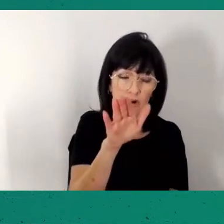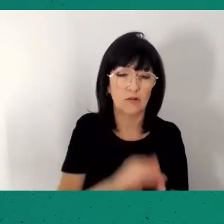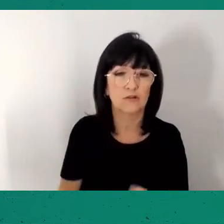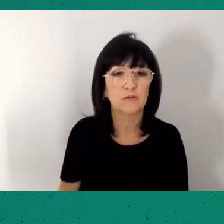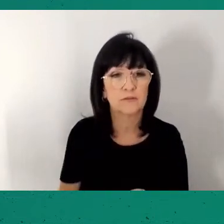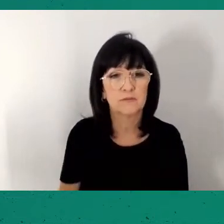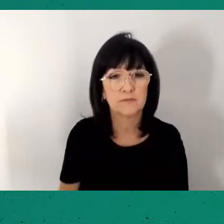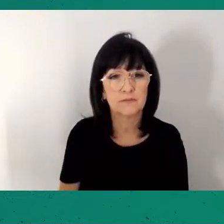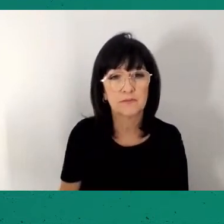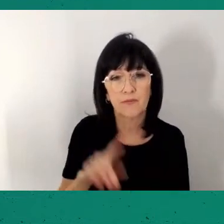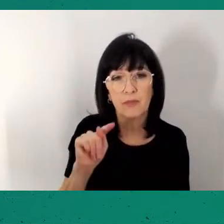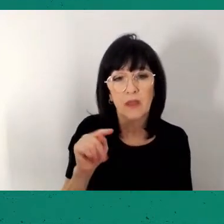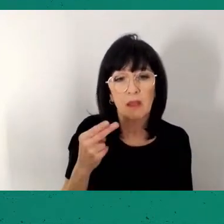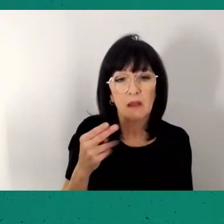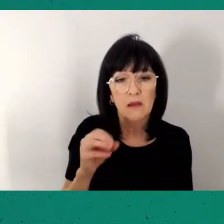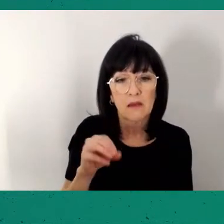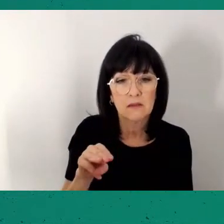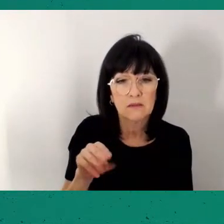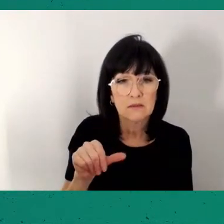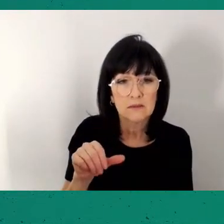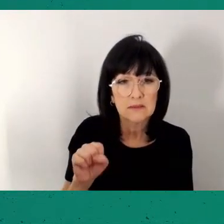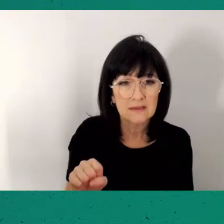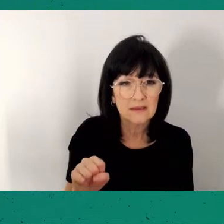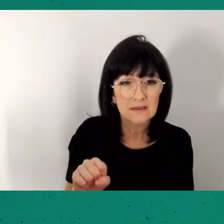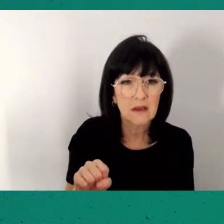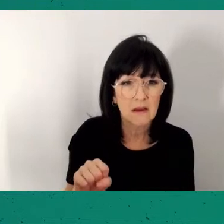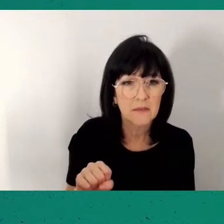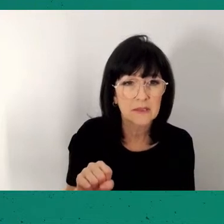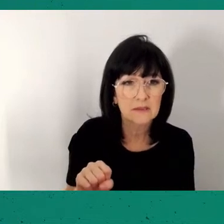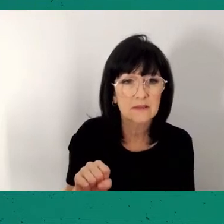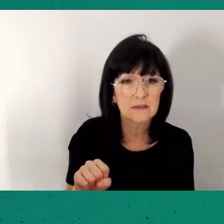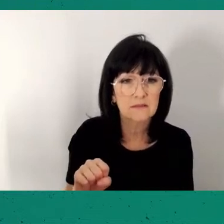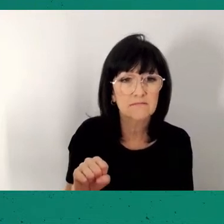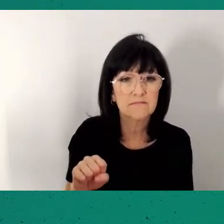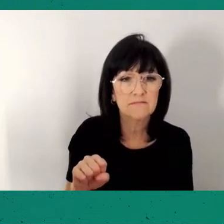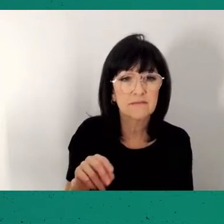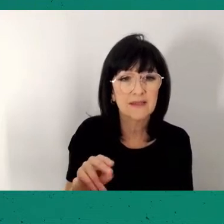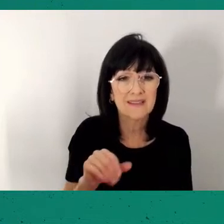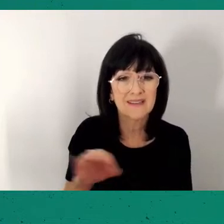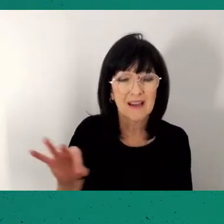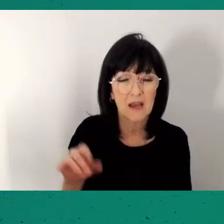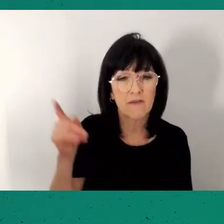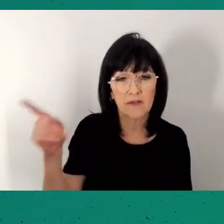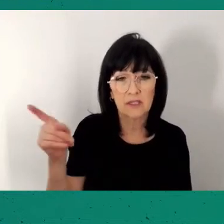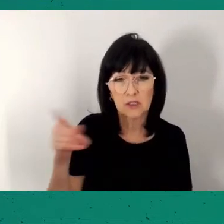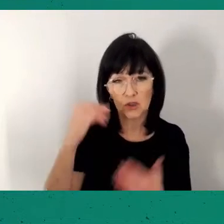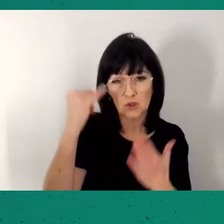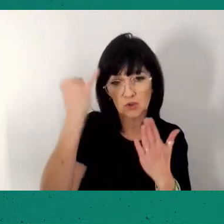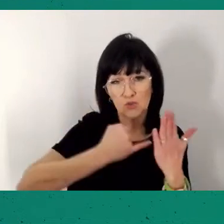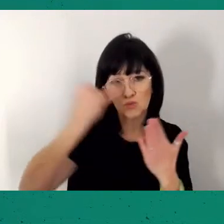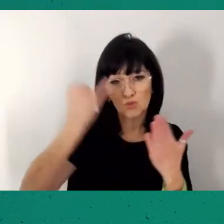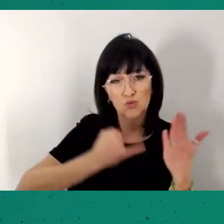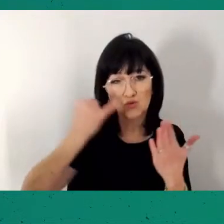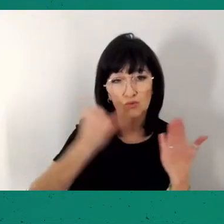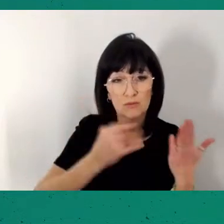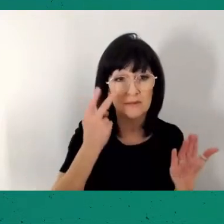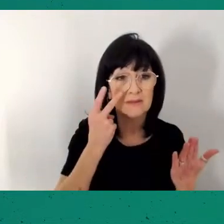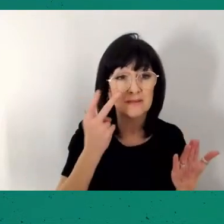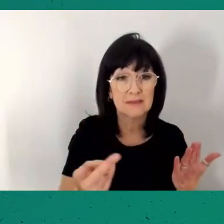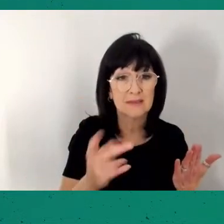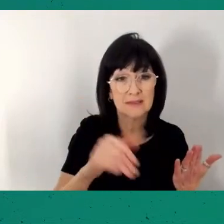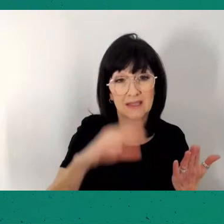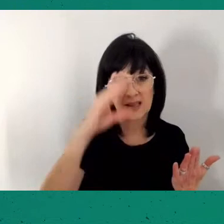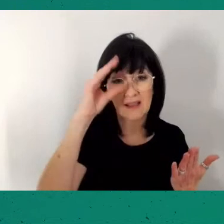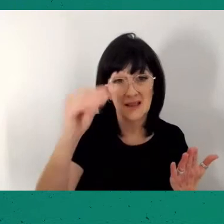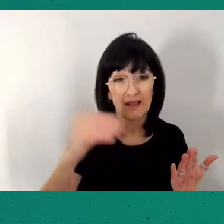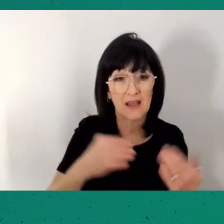Thomas Nast drew this cartoon in Harper's Weekly in 1874. It shows a man in the White League shaking hands